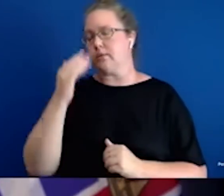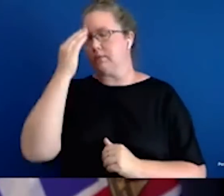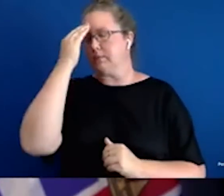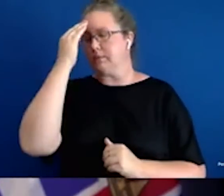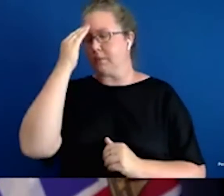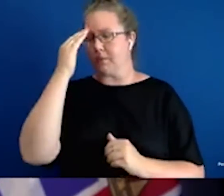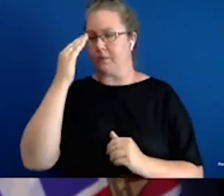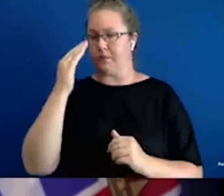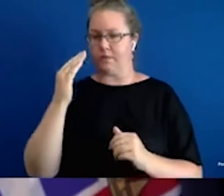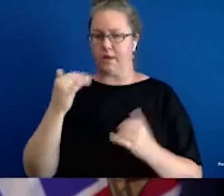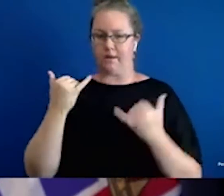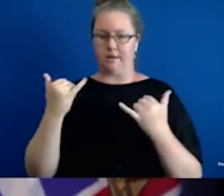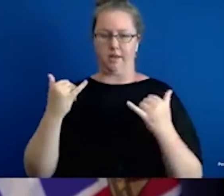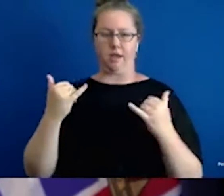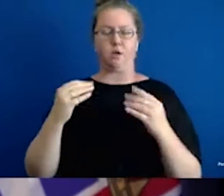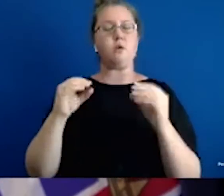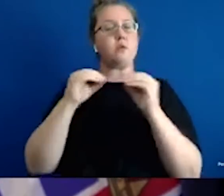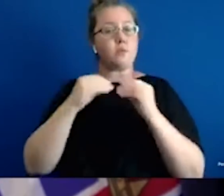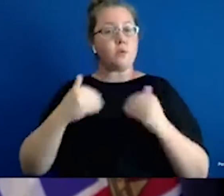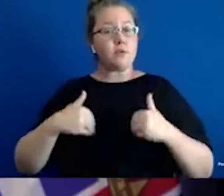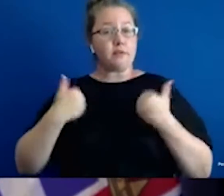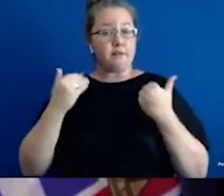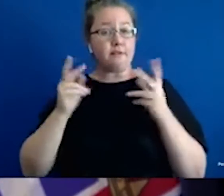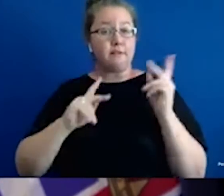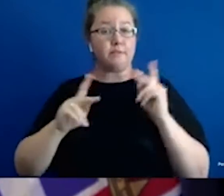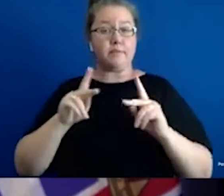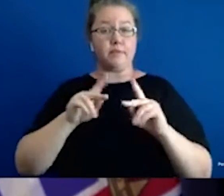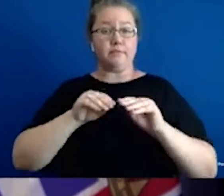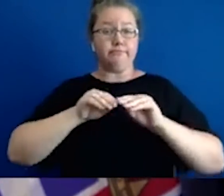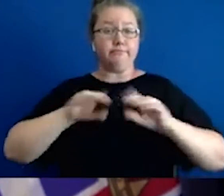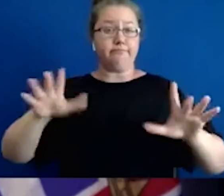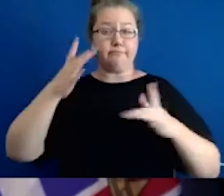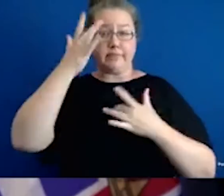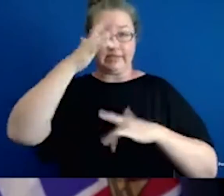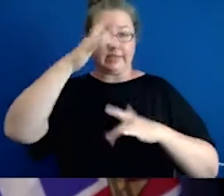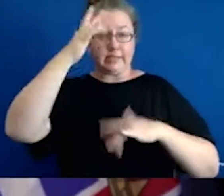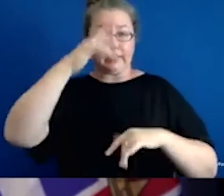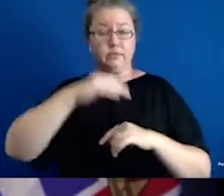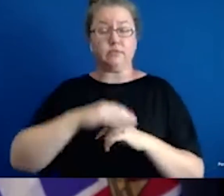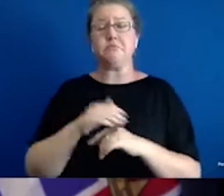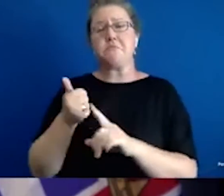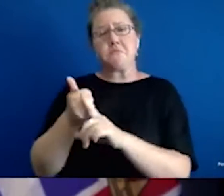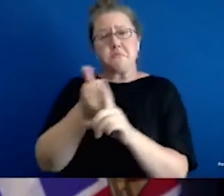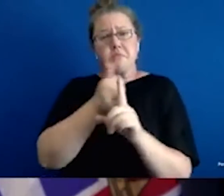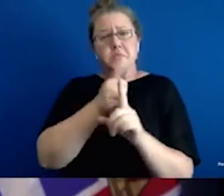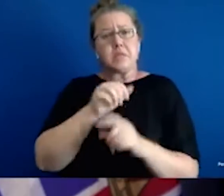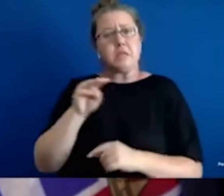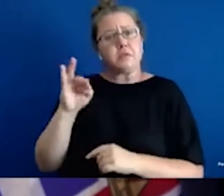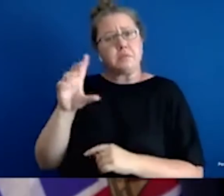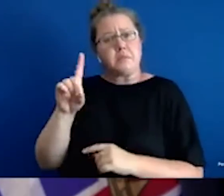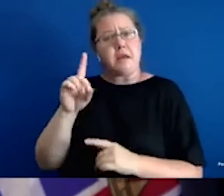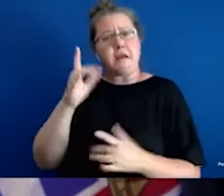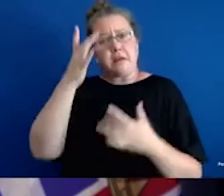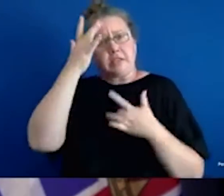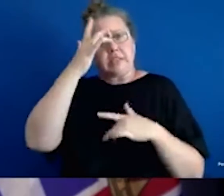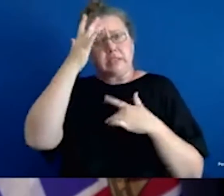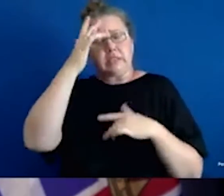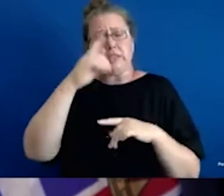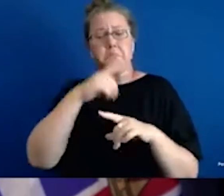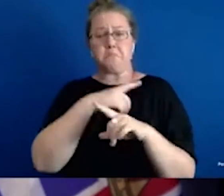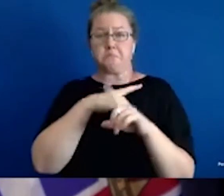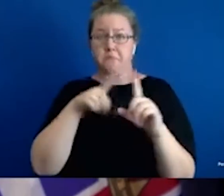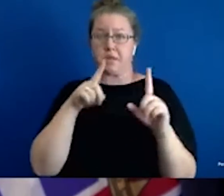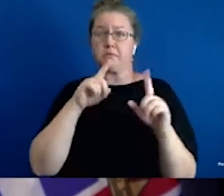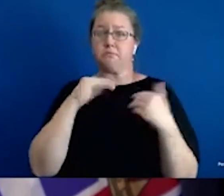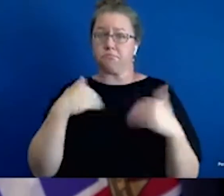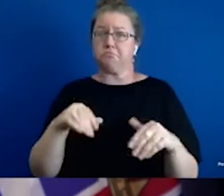absolutely true, and we've seen, as you know, we've had an increase in younger people who are being infected with this, mostly who have mild